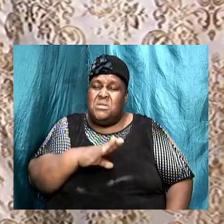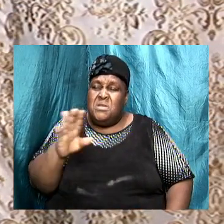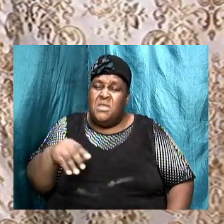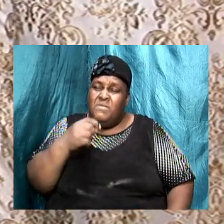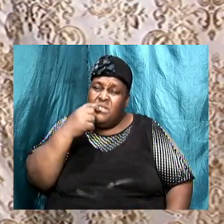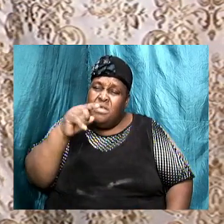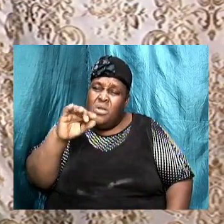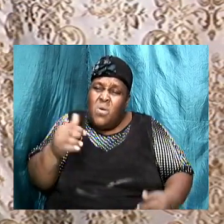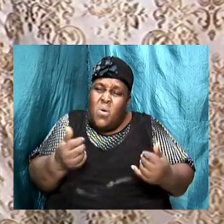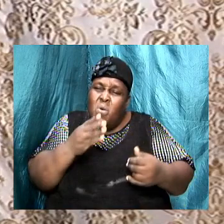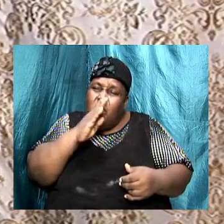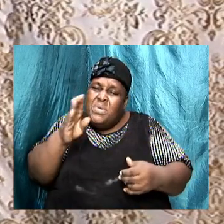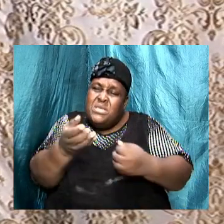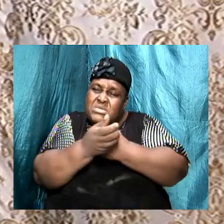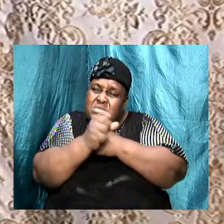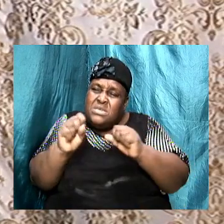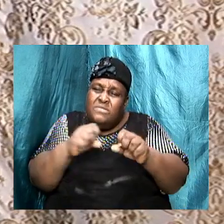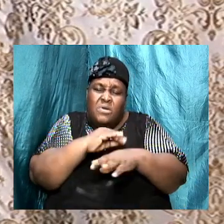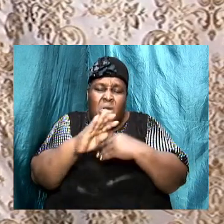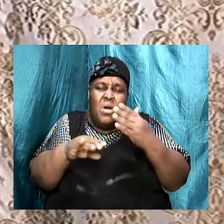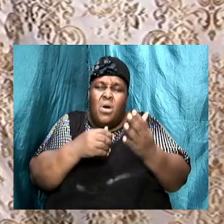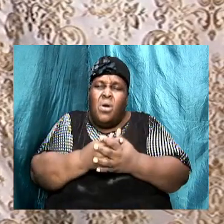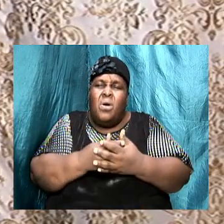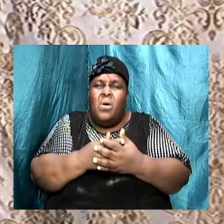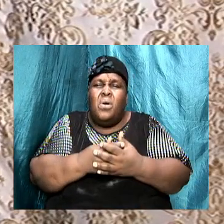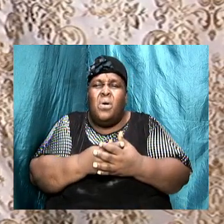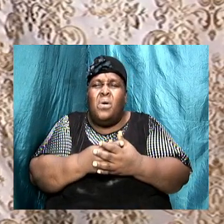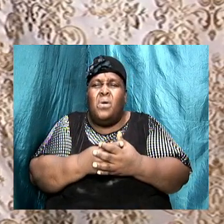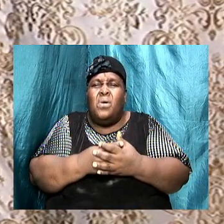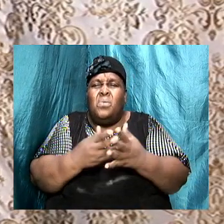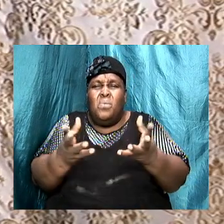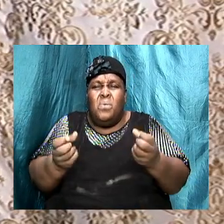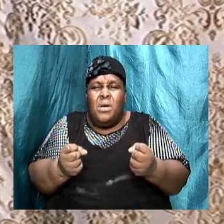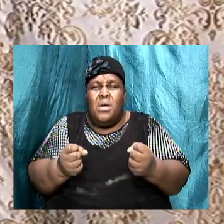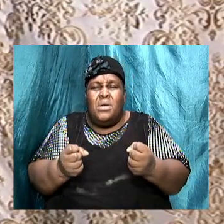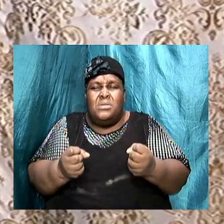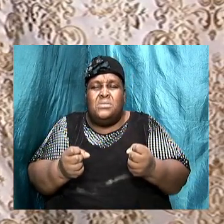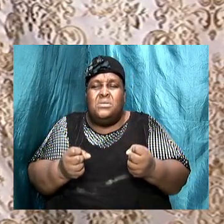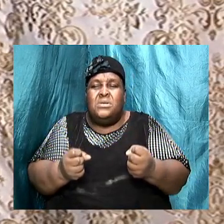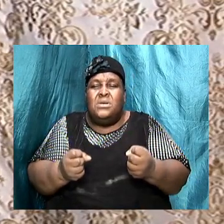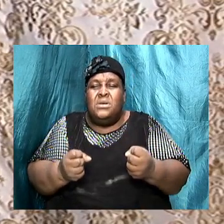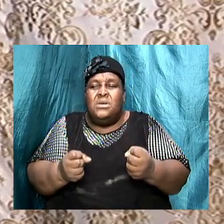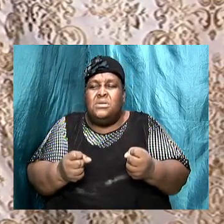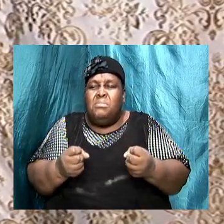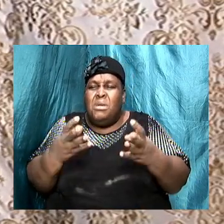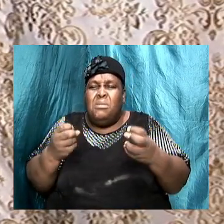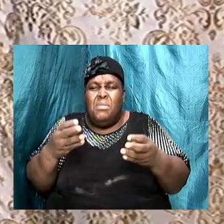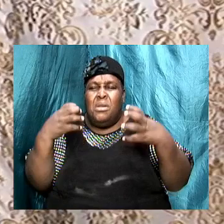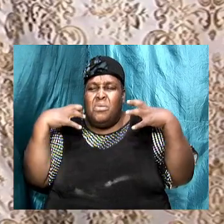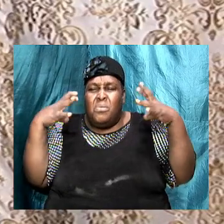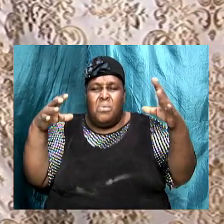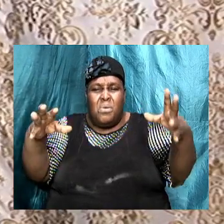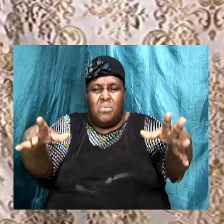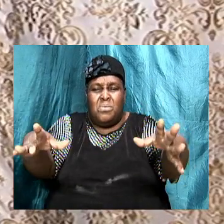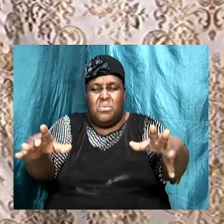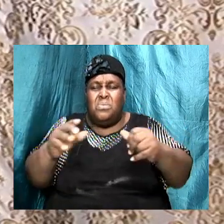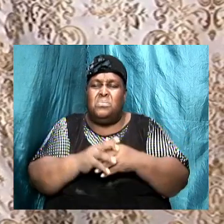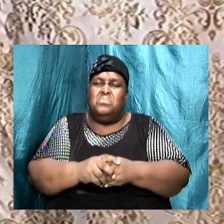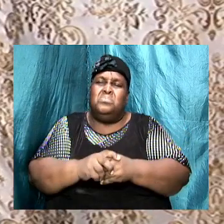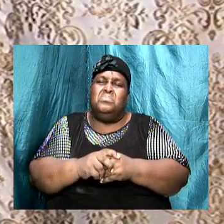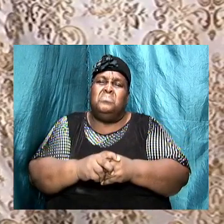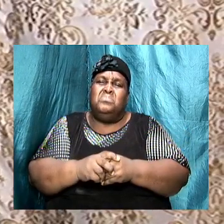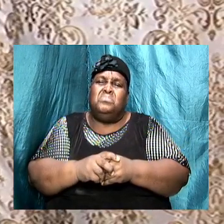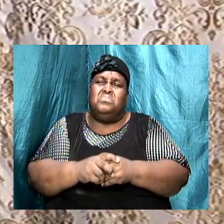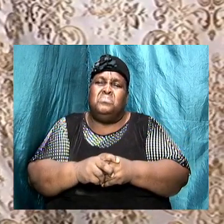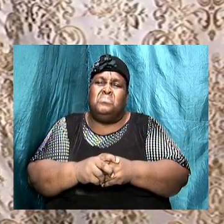truth. Because all that they want is for person to fat up their ministry. But I want us to know that the Bible says